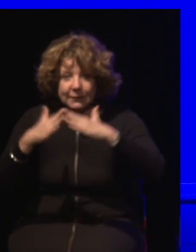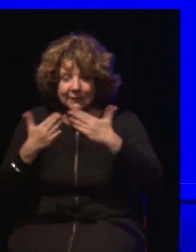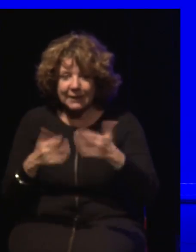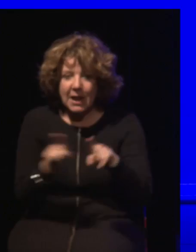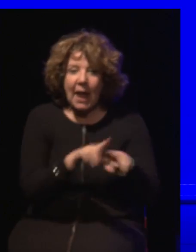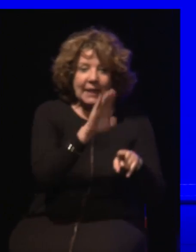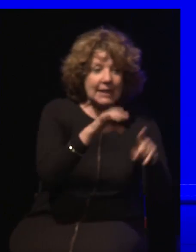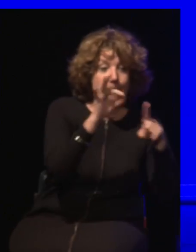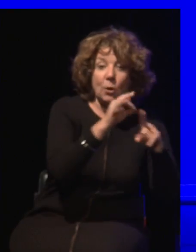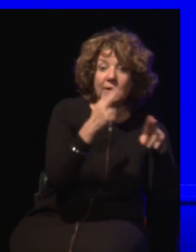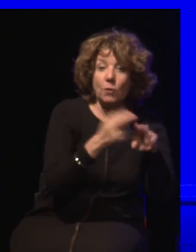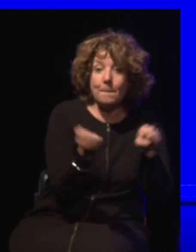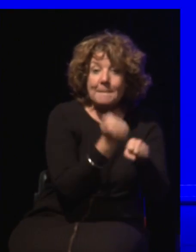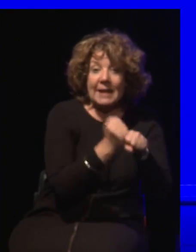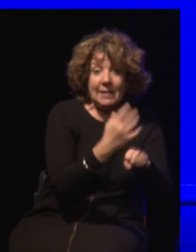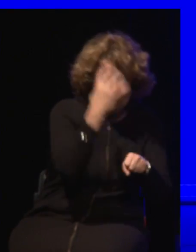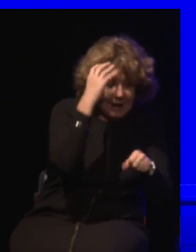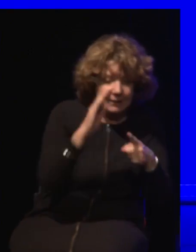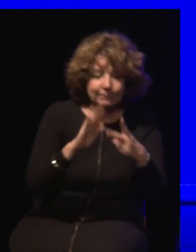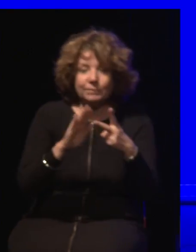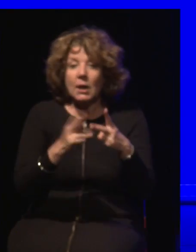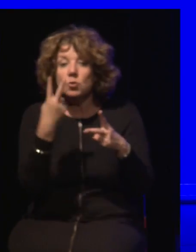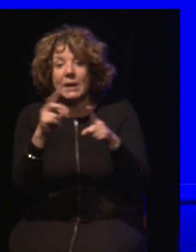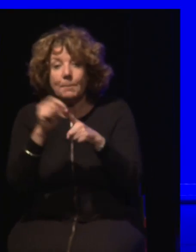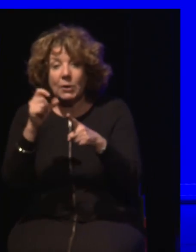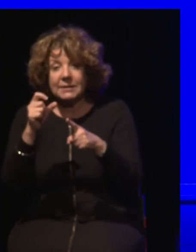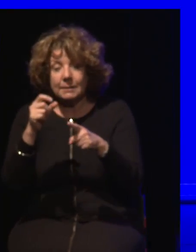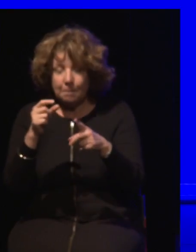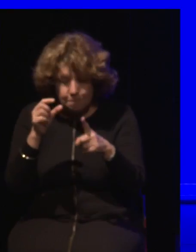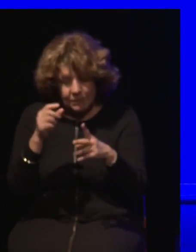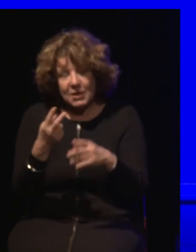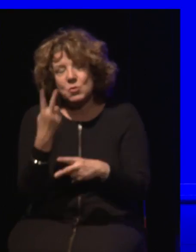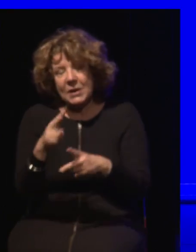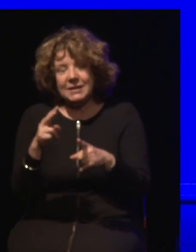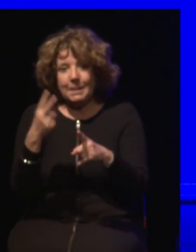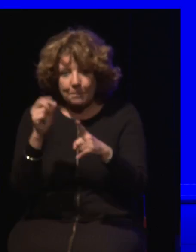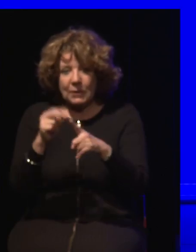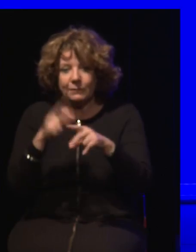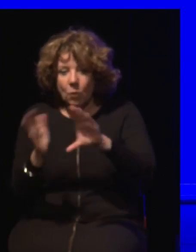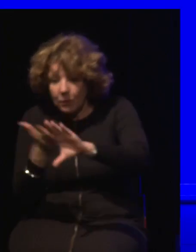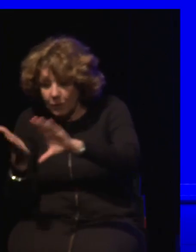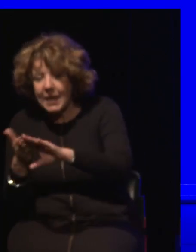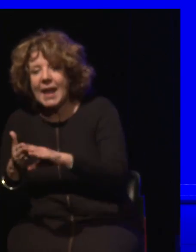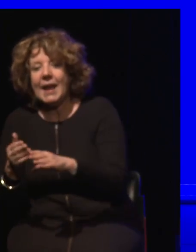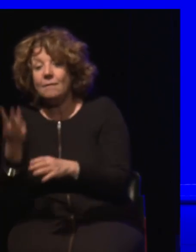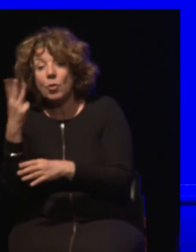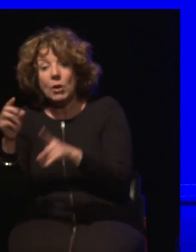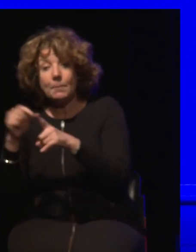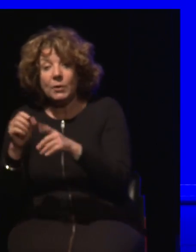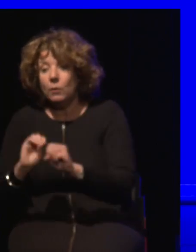10 points for making the bed, 20 points for doing the dishes, and 30 points for taking out the trash.